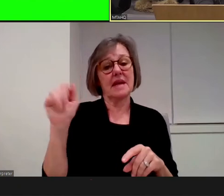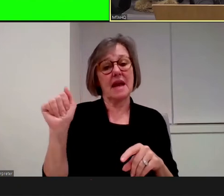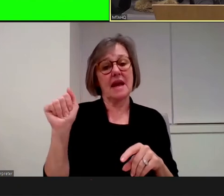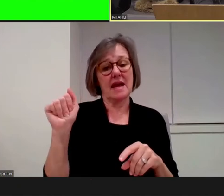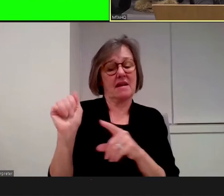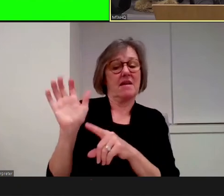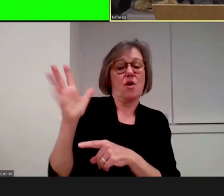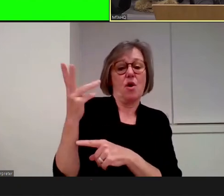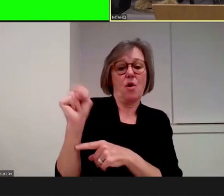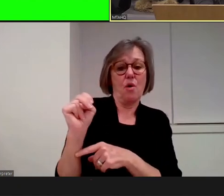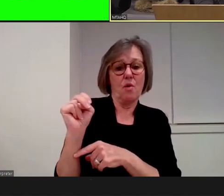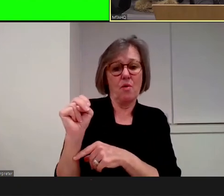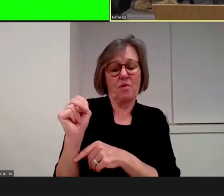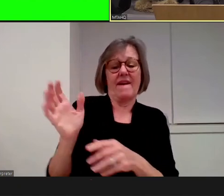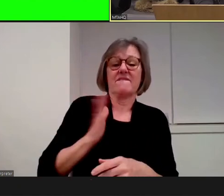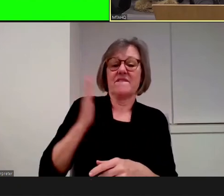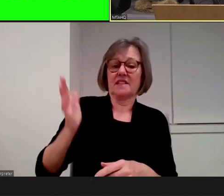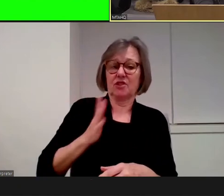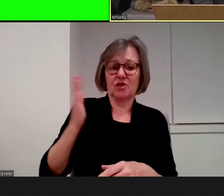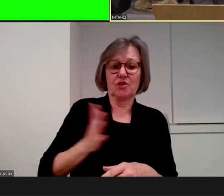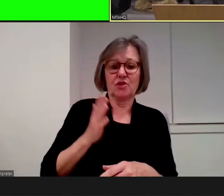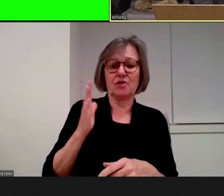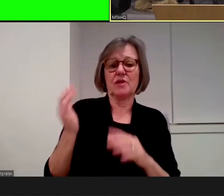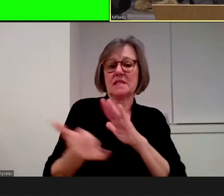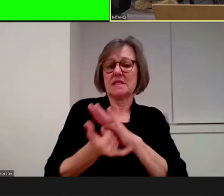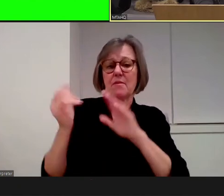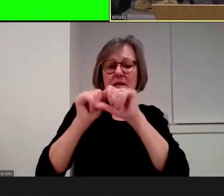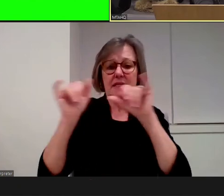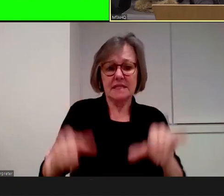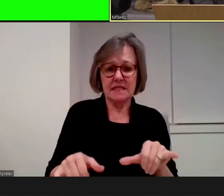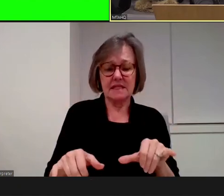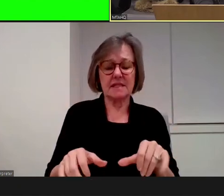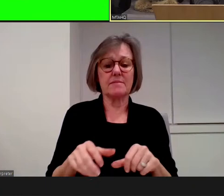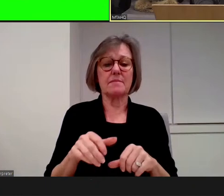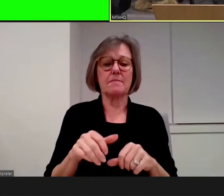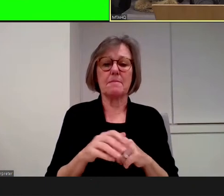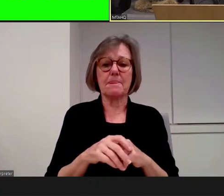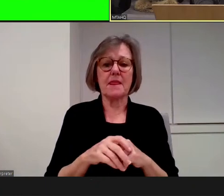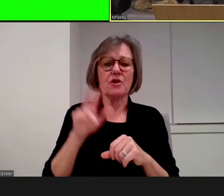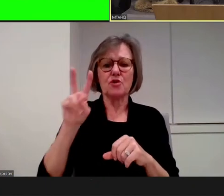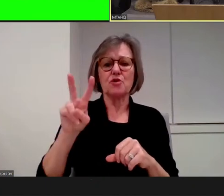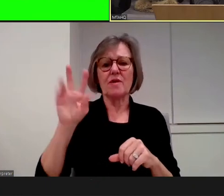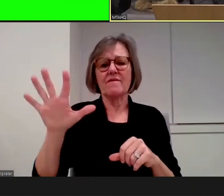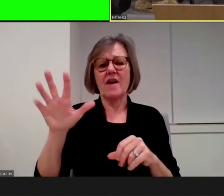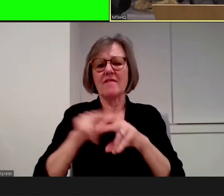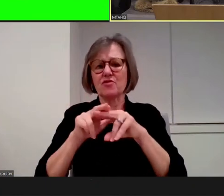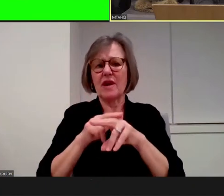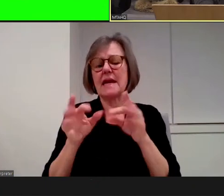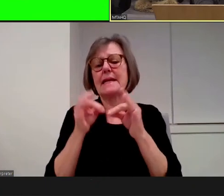own official subway system. Northbound 205 trains are running with